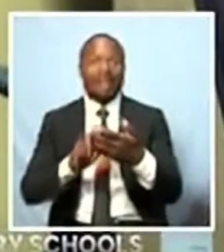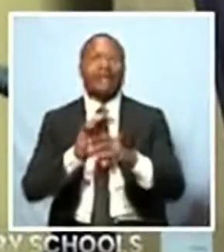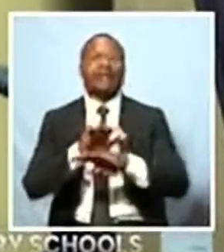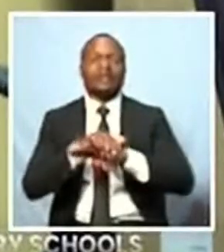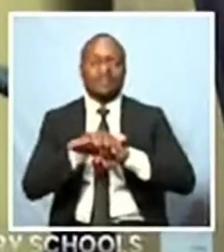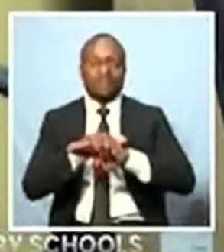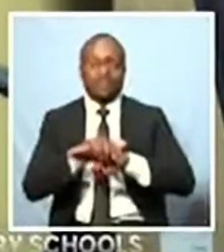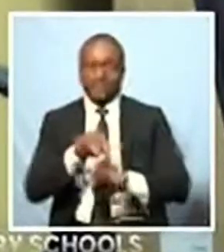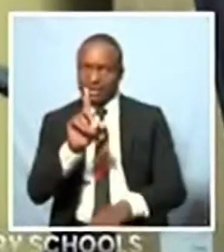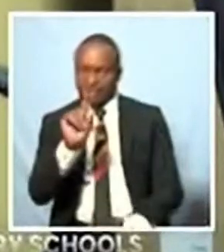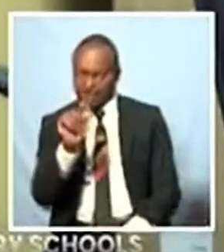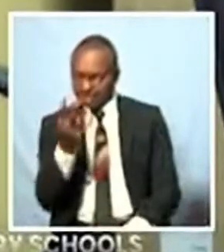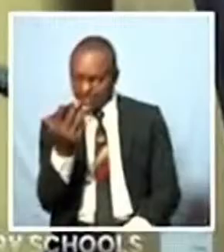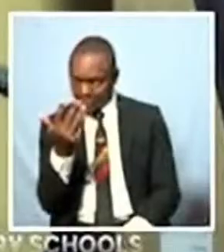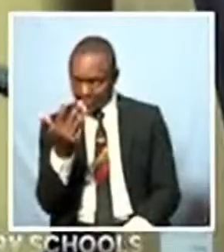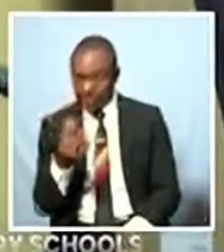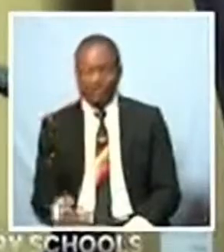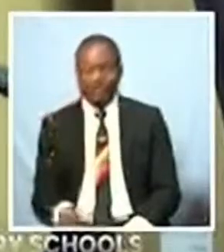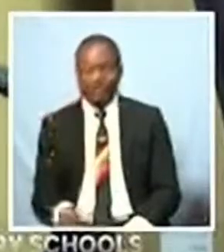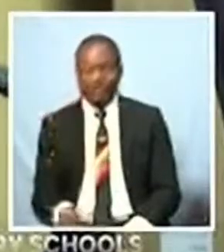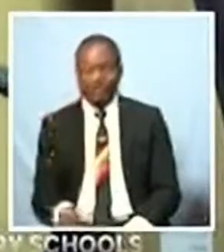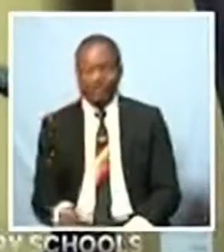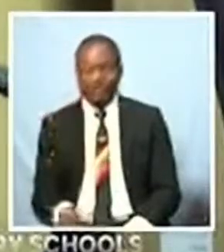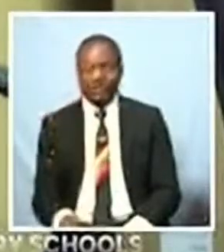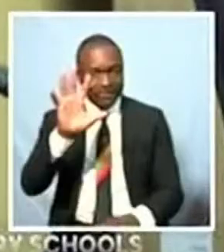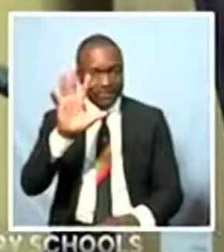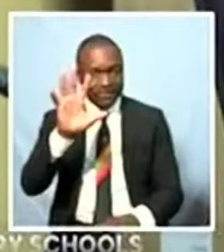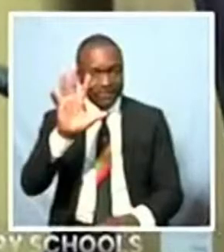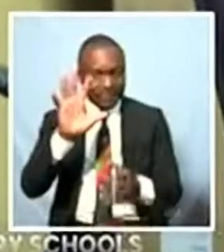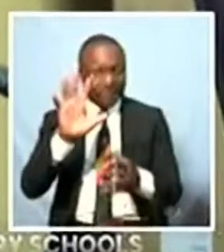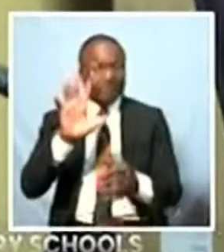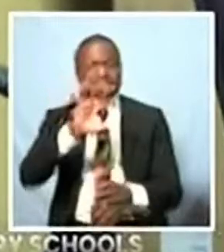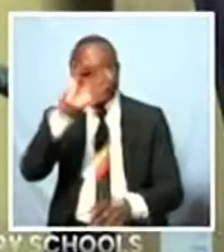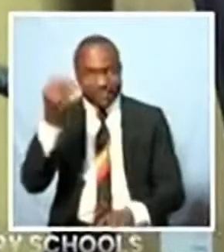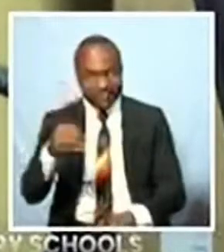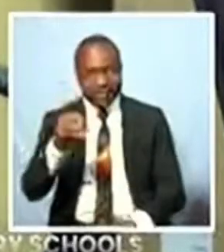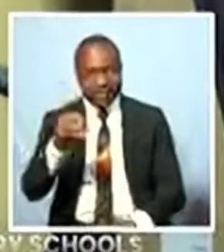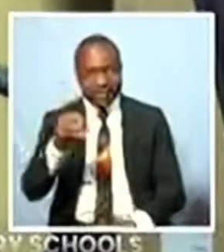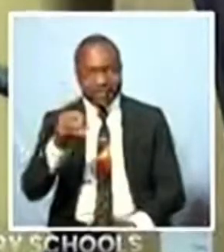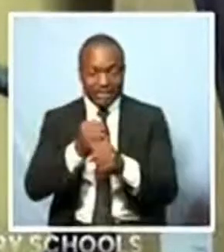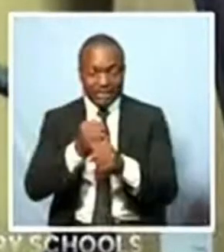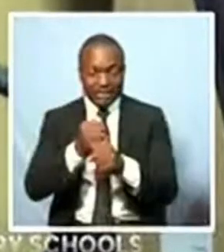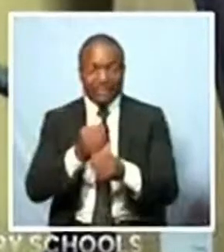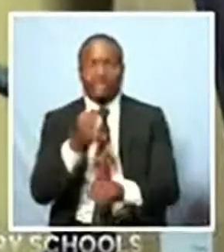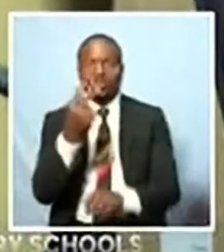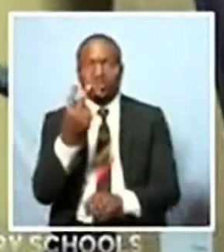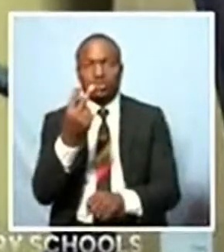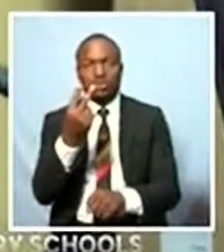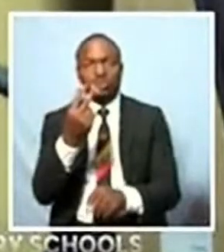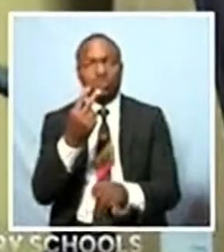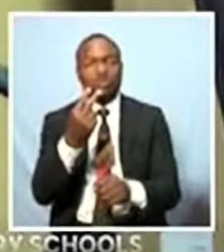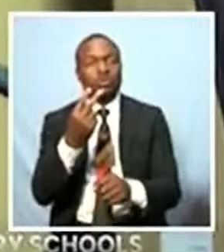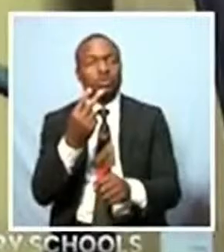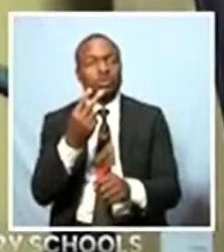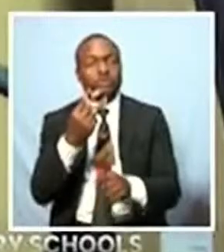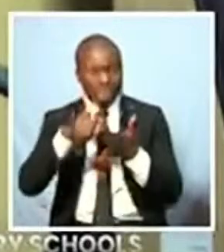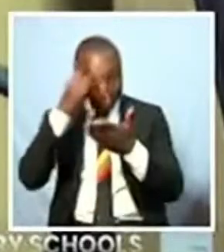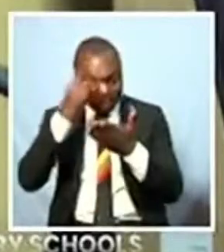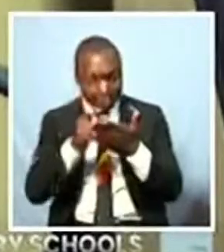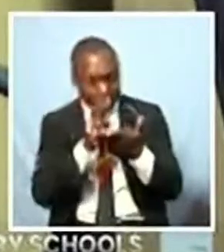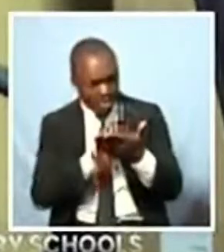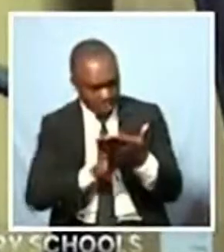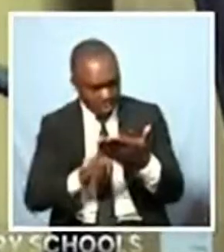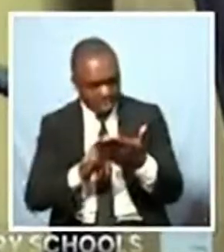And in 2015, for example, 65% of grade 2 learners could read a basic word.